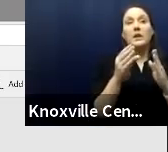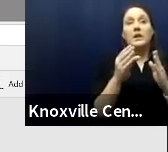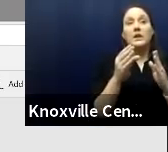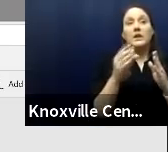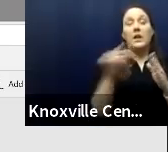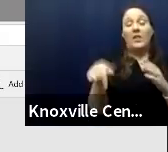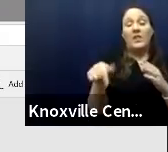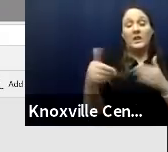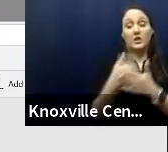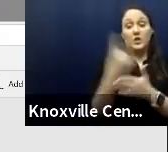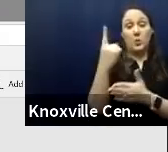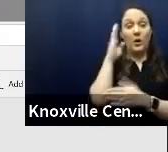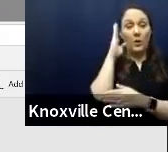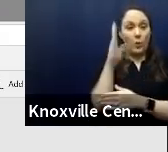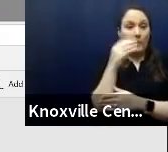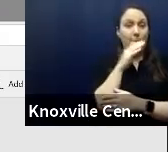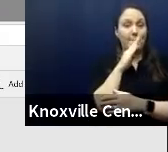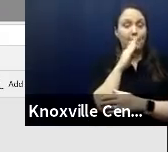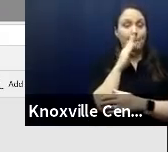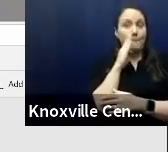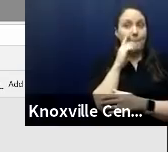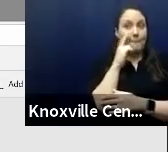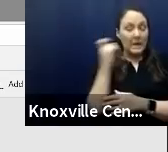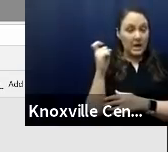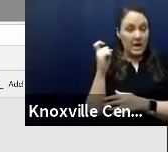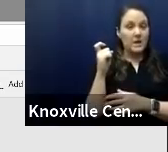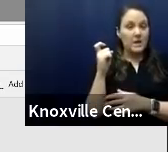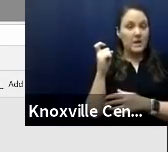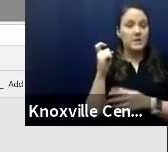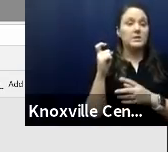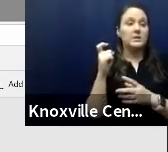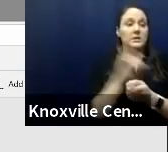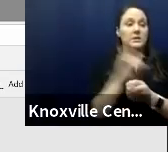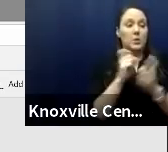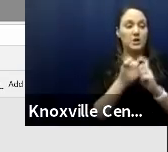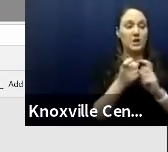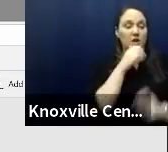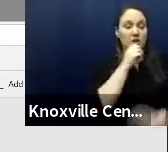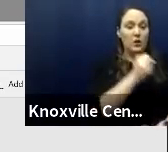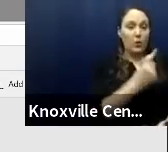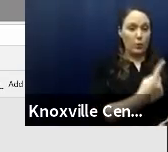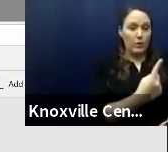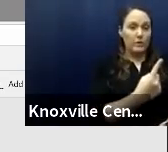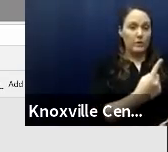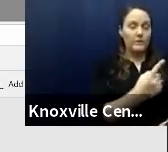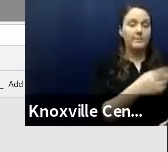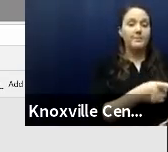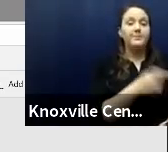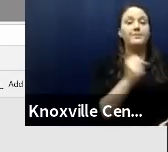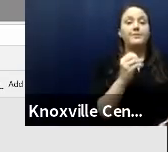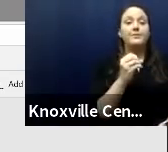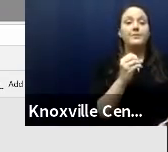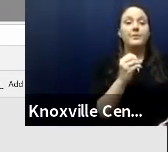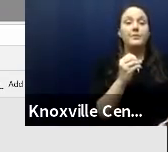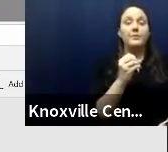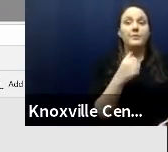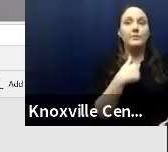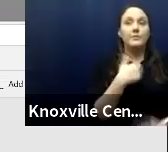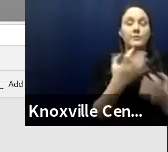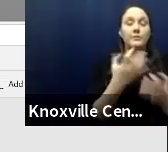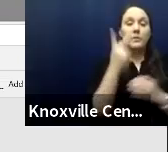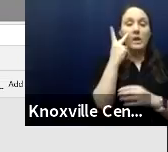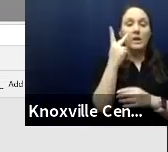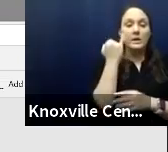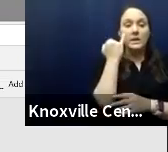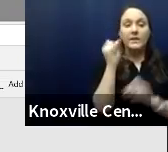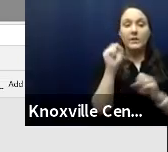2020-3 to be the next numbered regulation, if so voted. And I would like to see if we can get a second